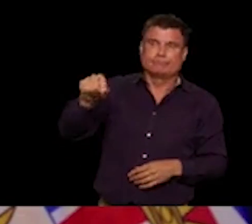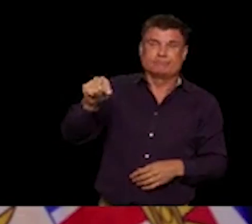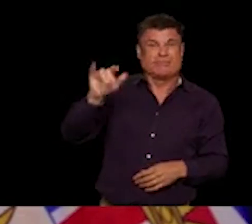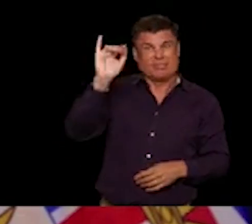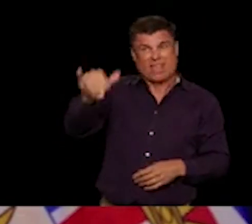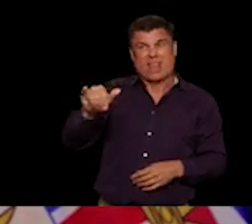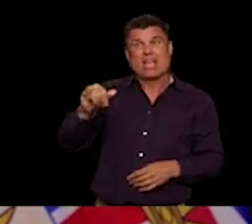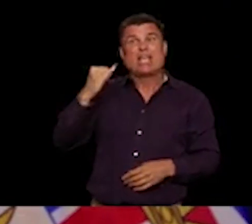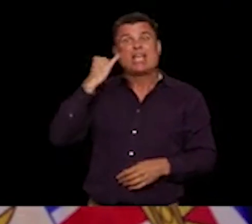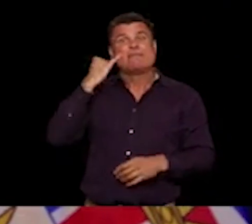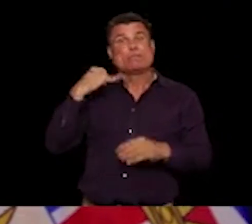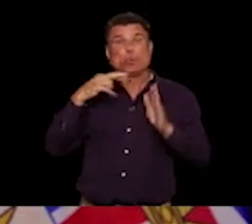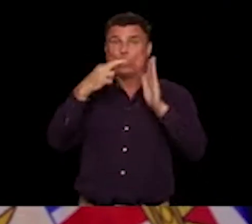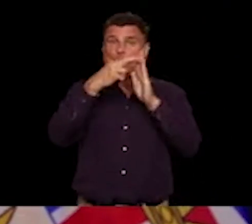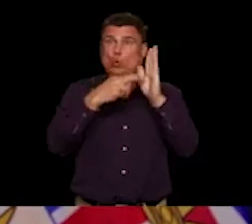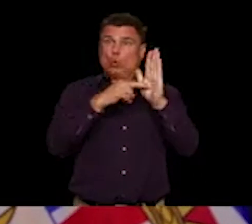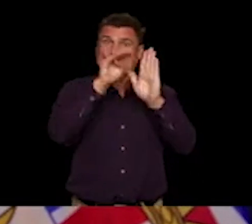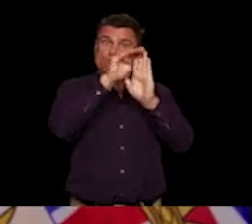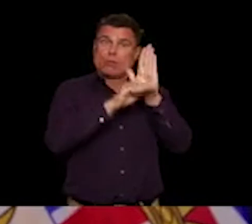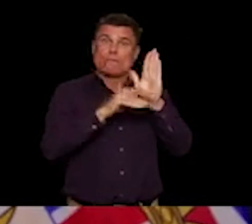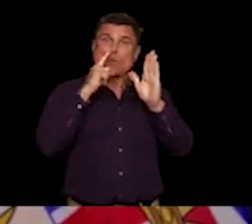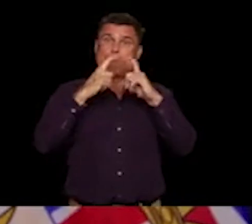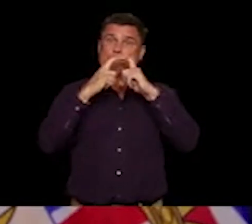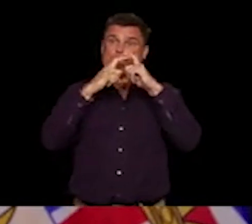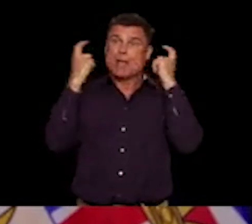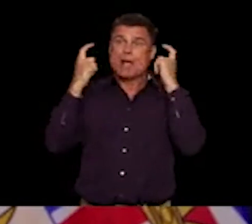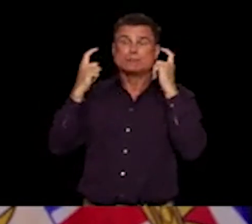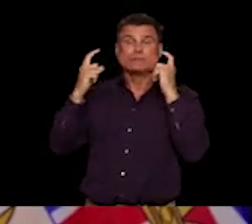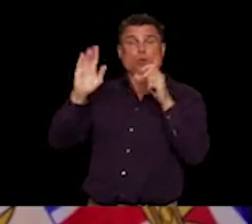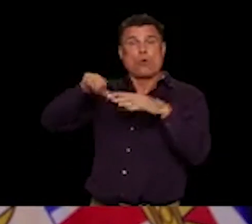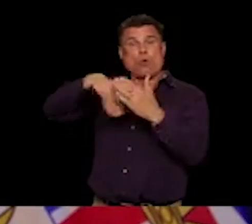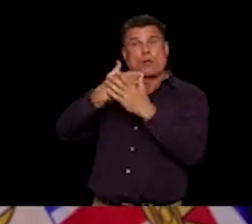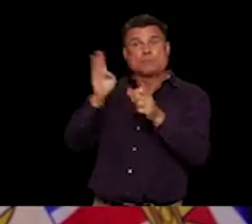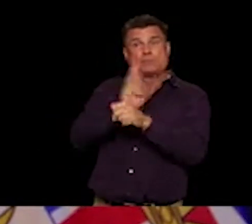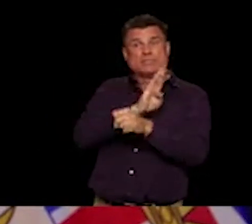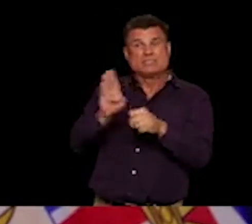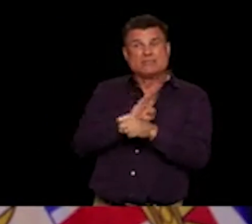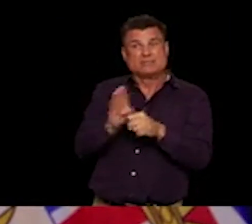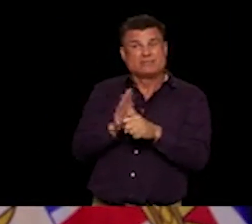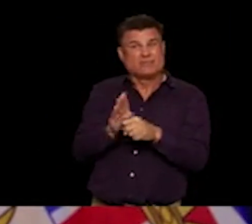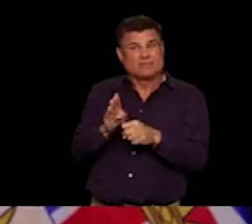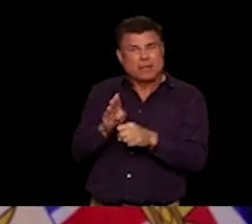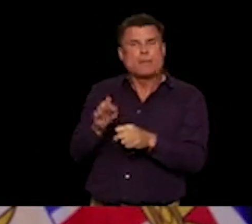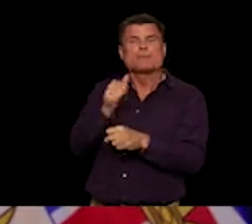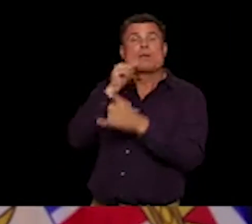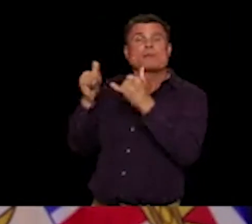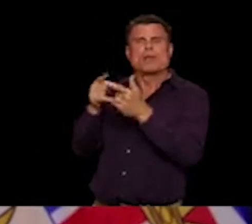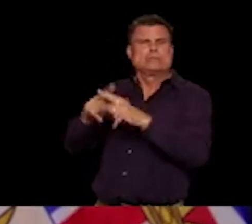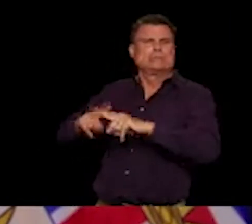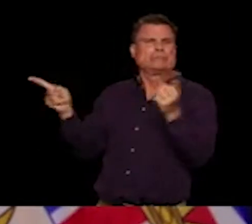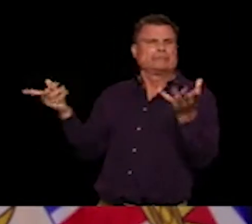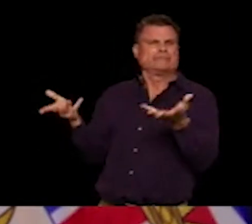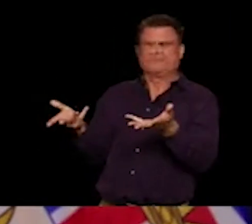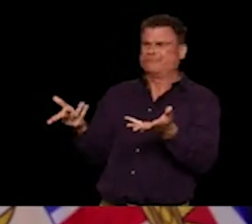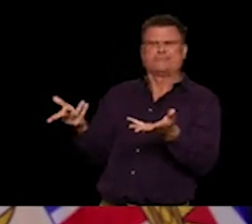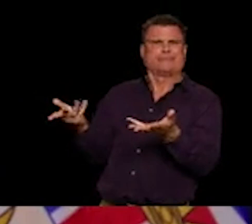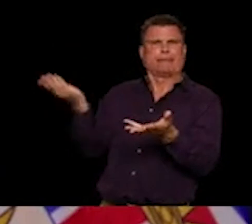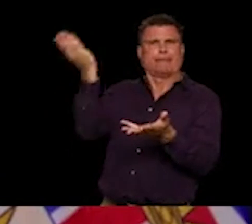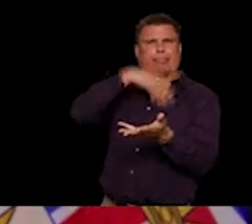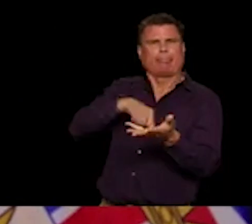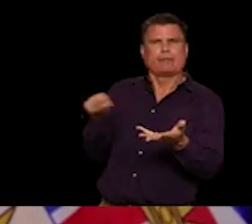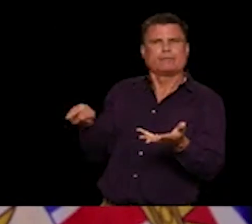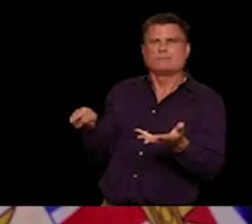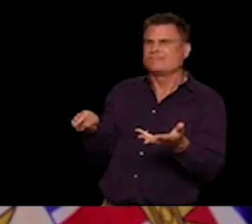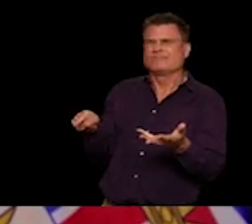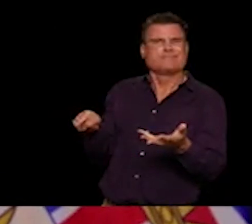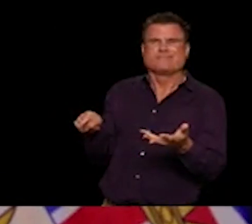being mandated in some of the businesses where we've had outbreaks, it's because other things weren't being done as well. So the mask by